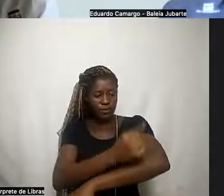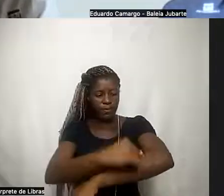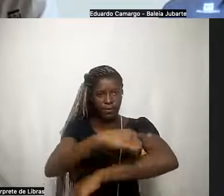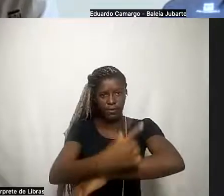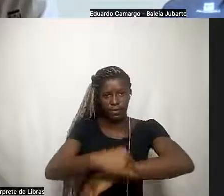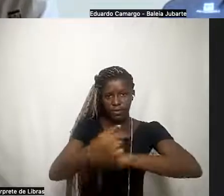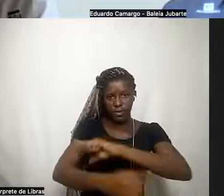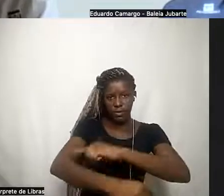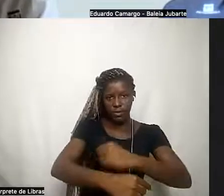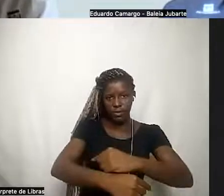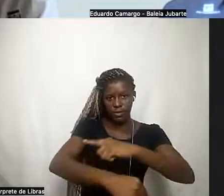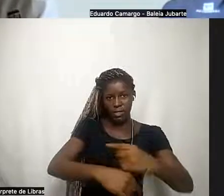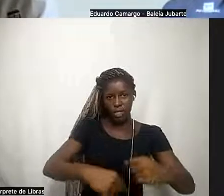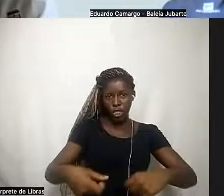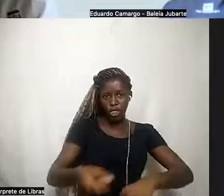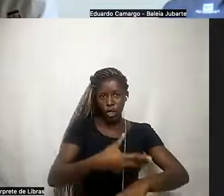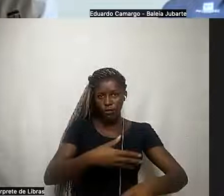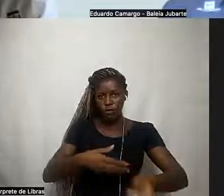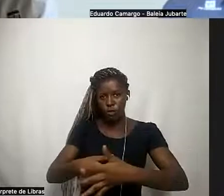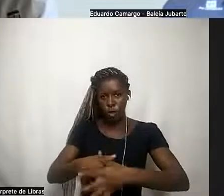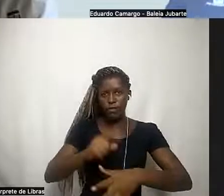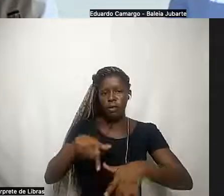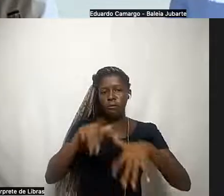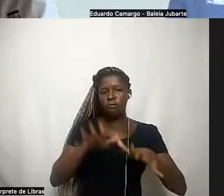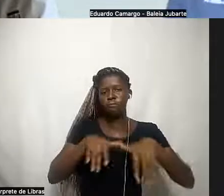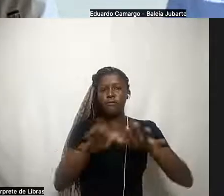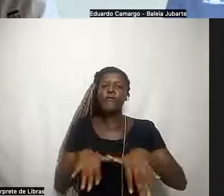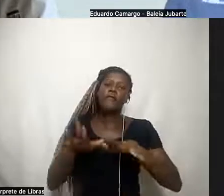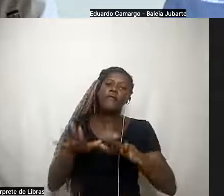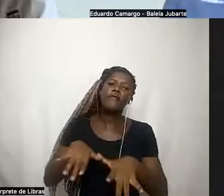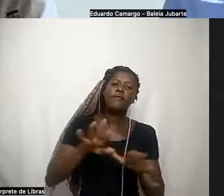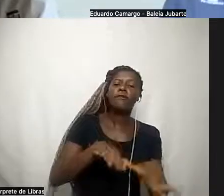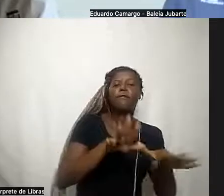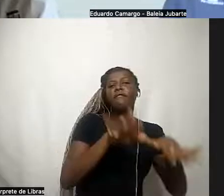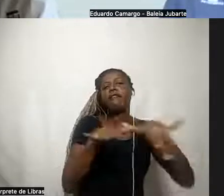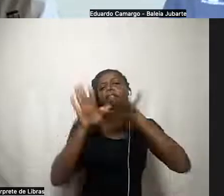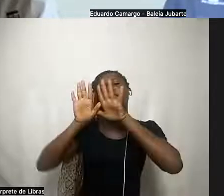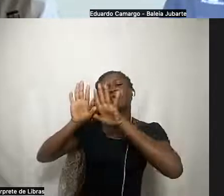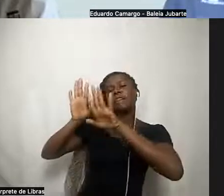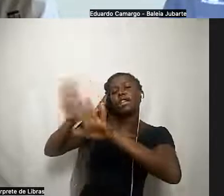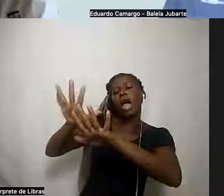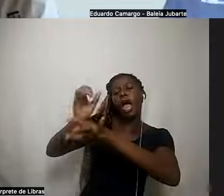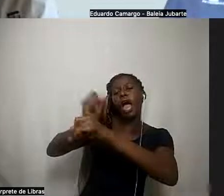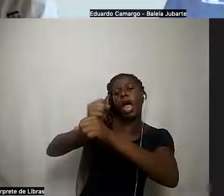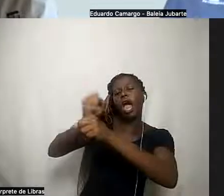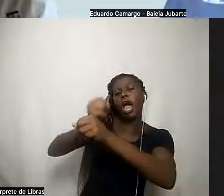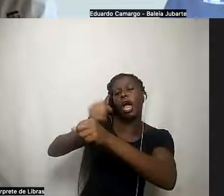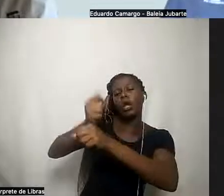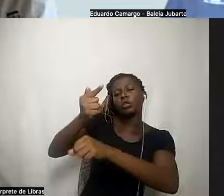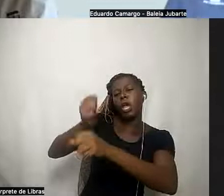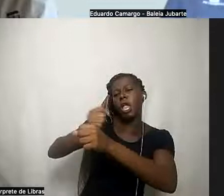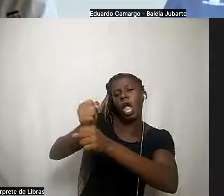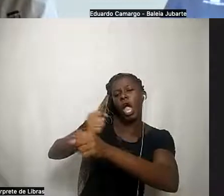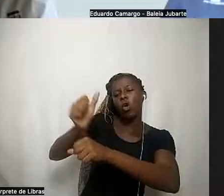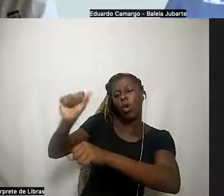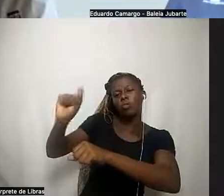flies on the ocean, above the ocean, and it stays there for many years, and only 8 years after that,